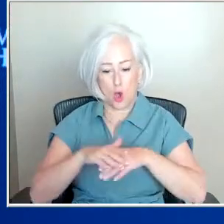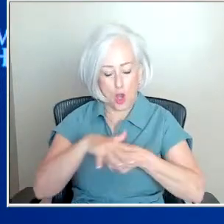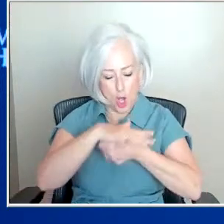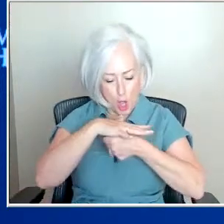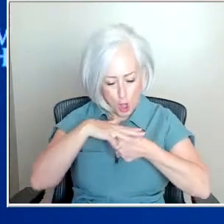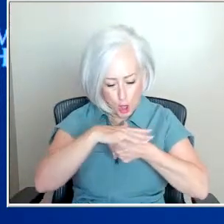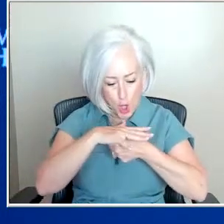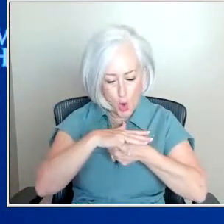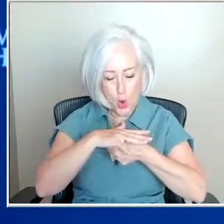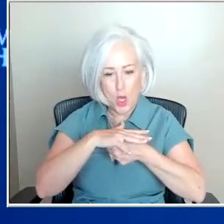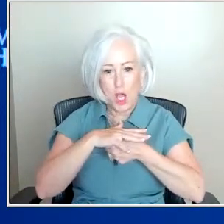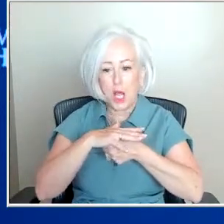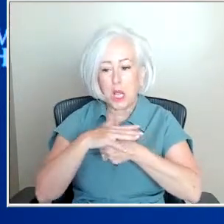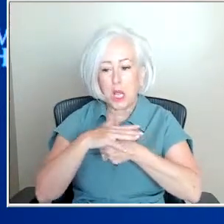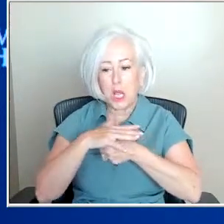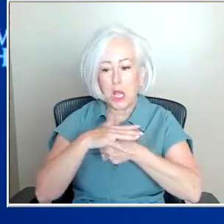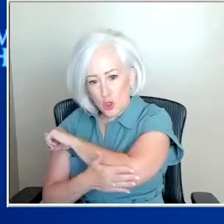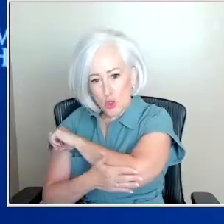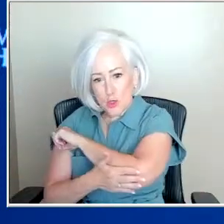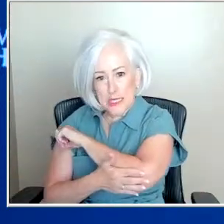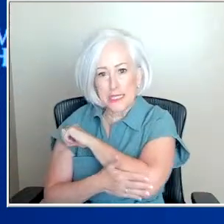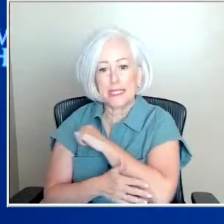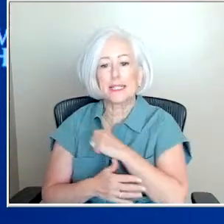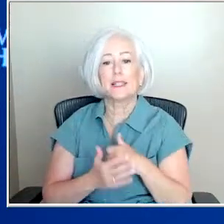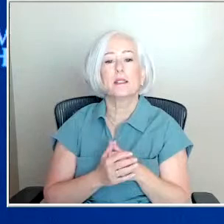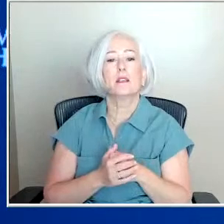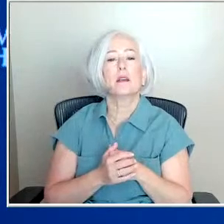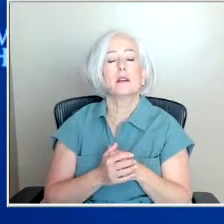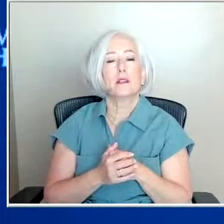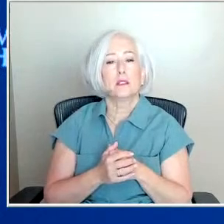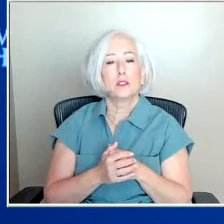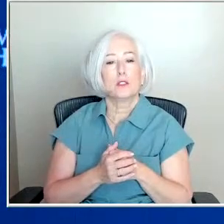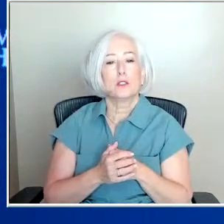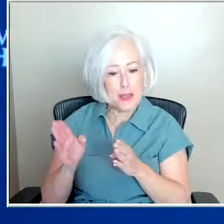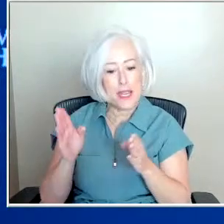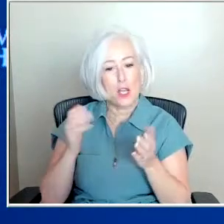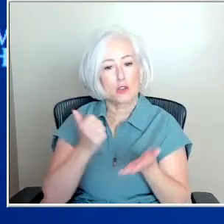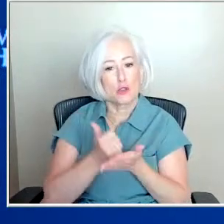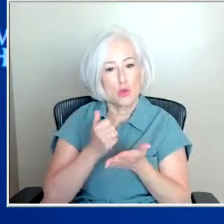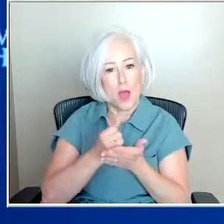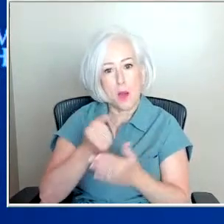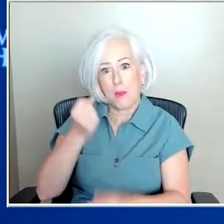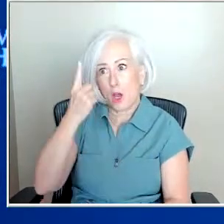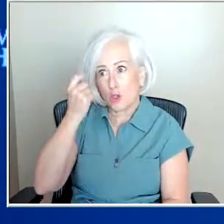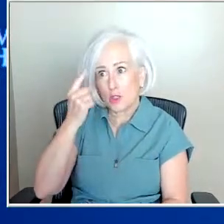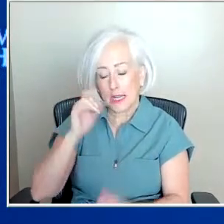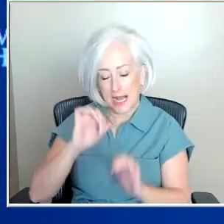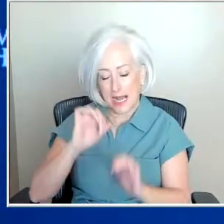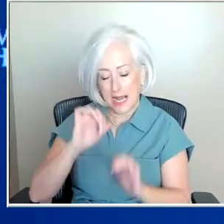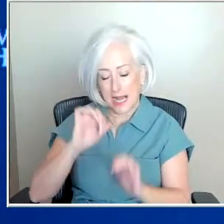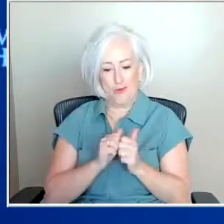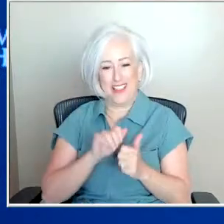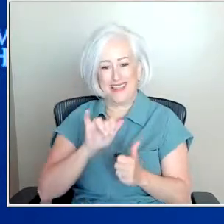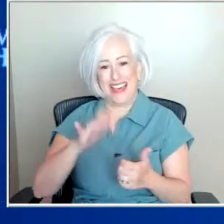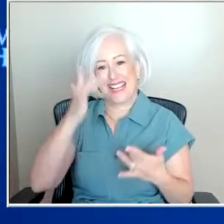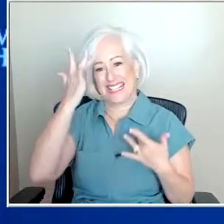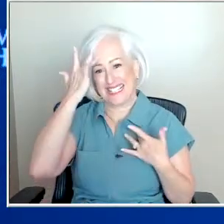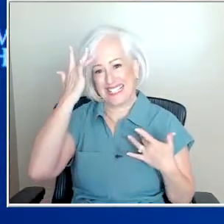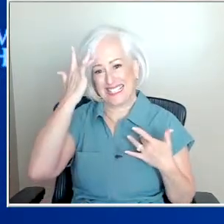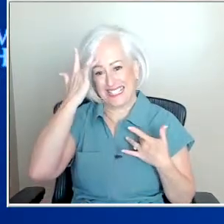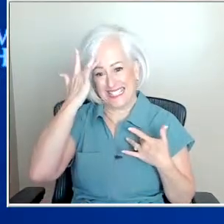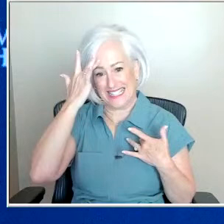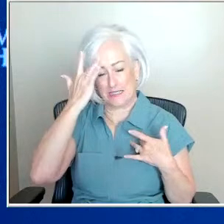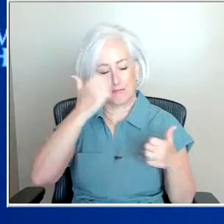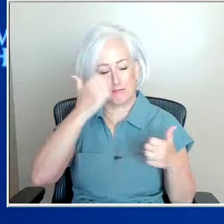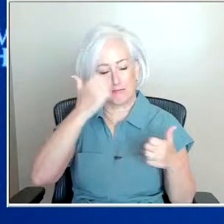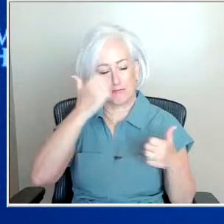also those local communities within those countries to be prepared and to understand how to live with the disease. Obviously, every country's experience is different than the